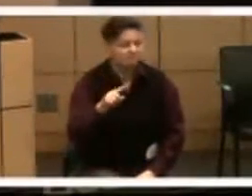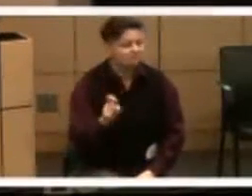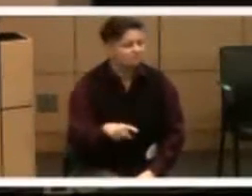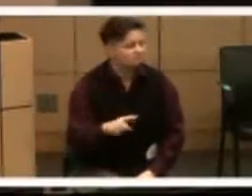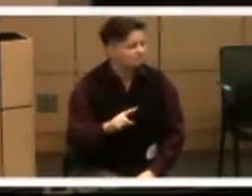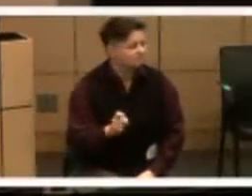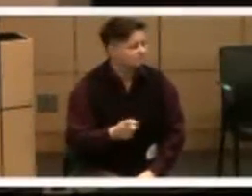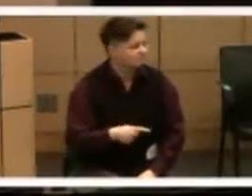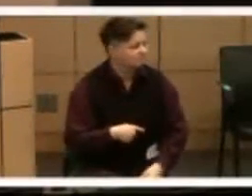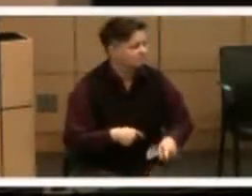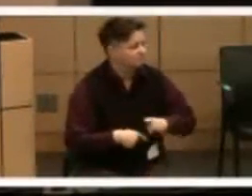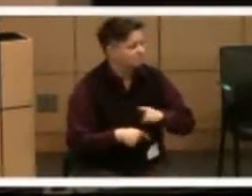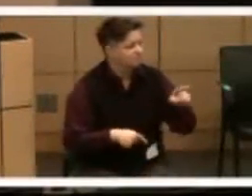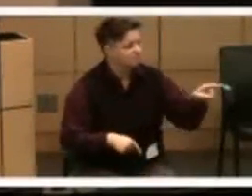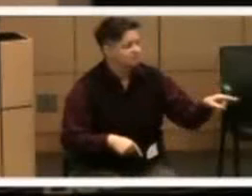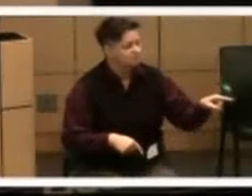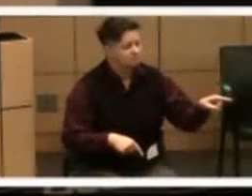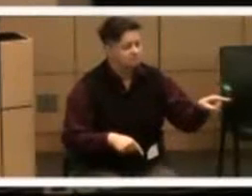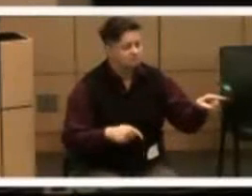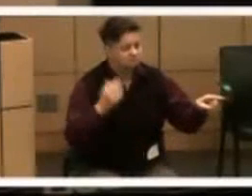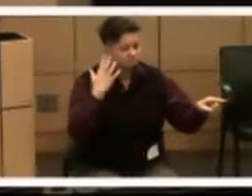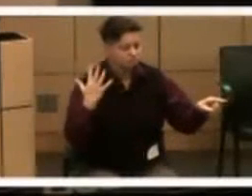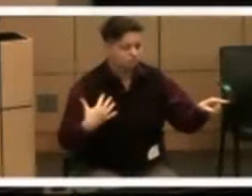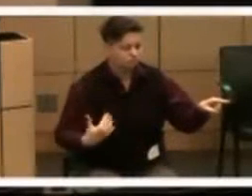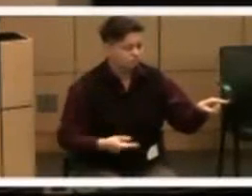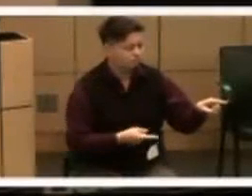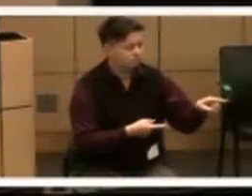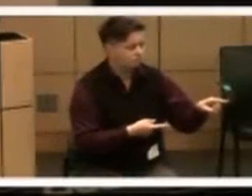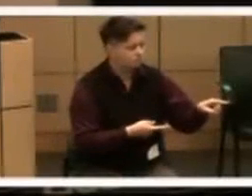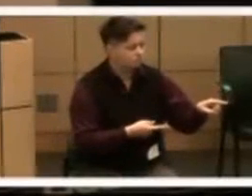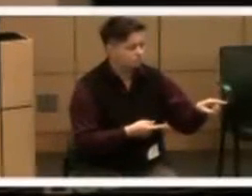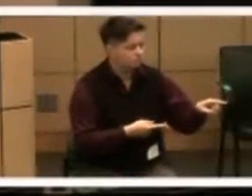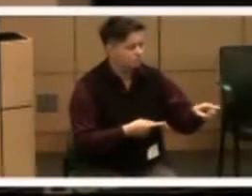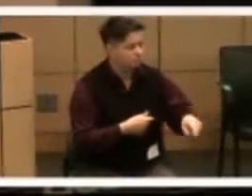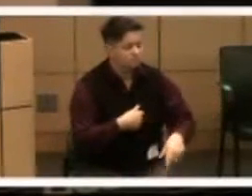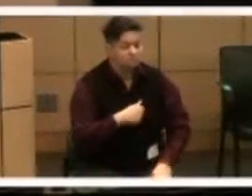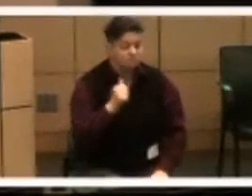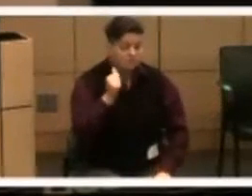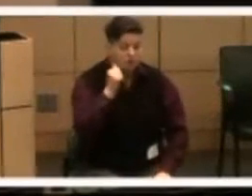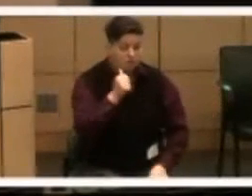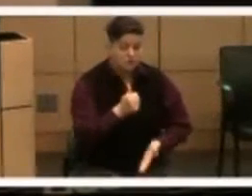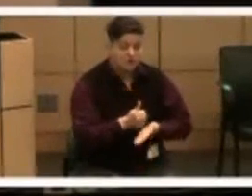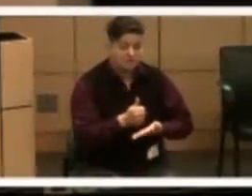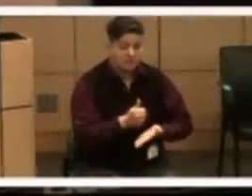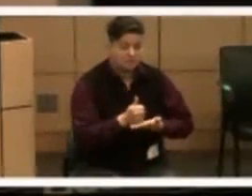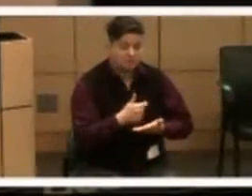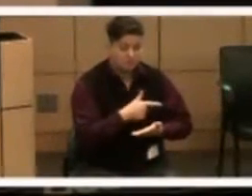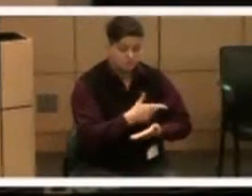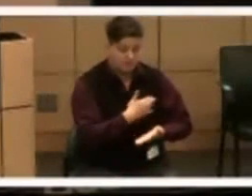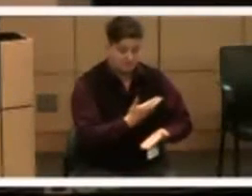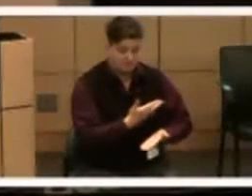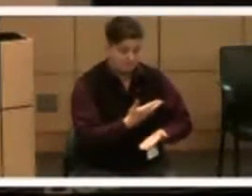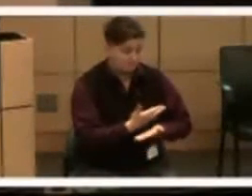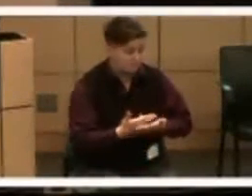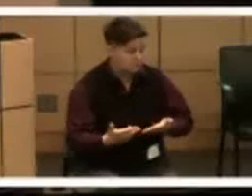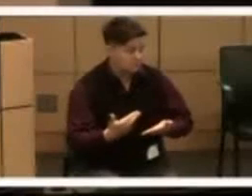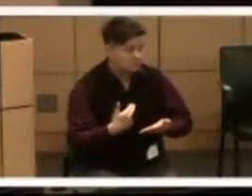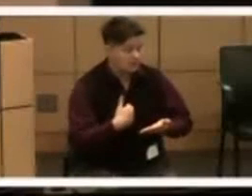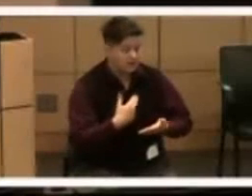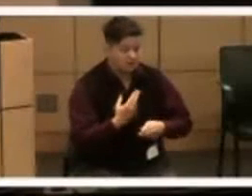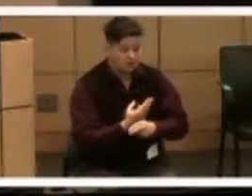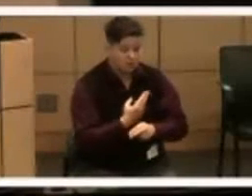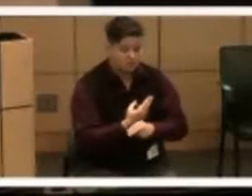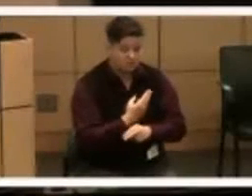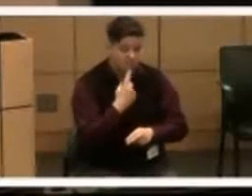In regards to auditory habilitation, do you have resources that I can use for the two-talker speech in the